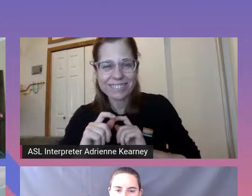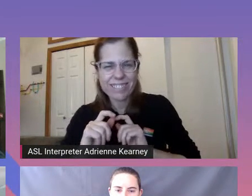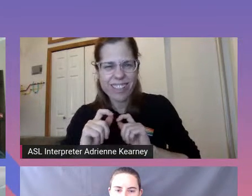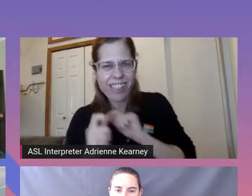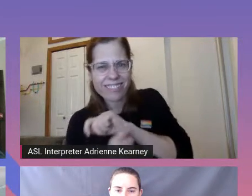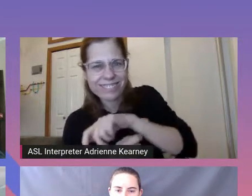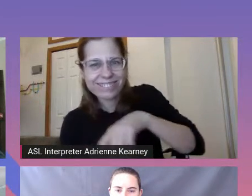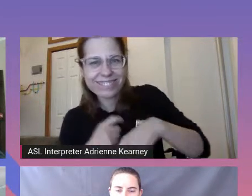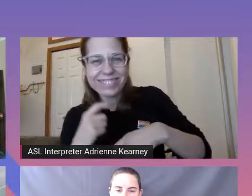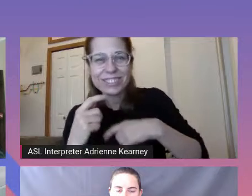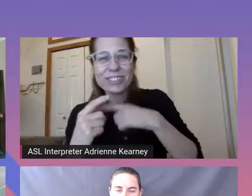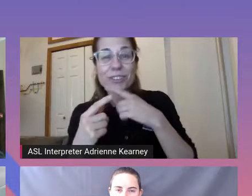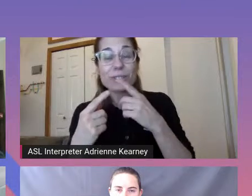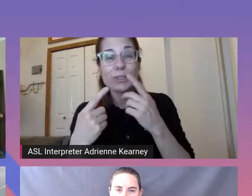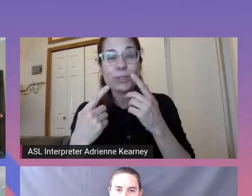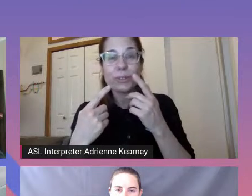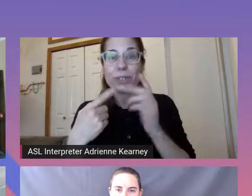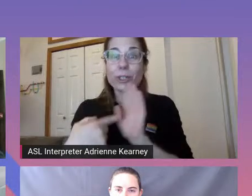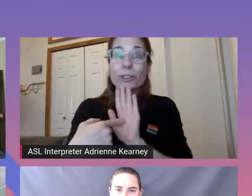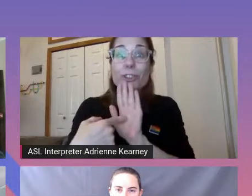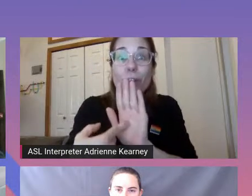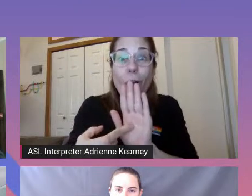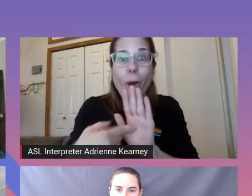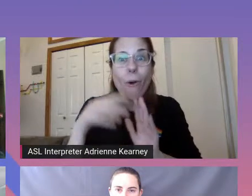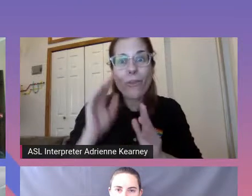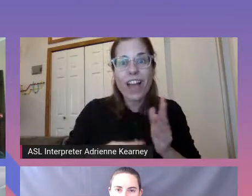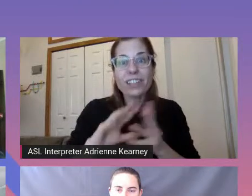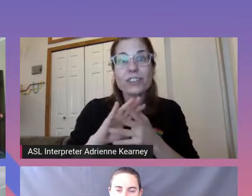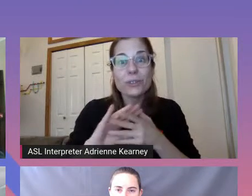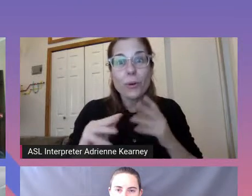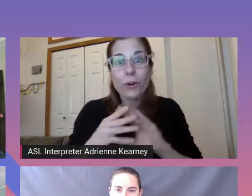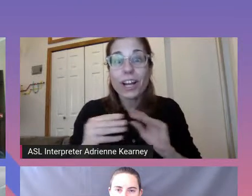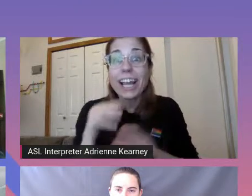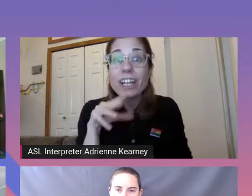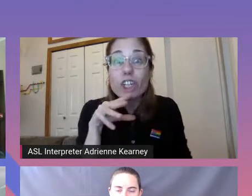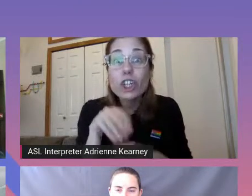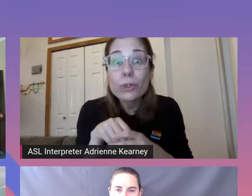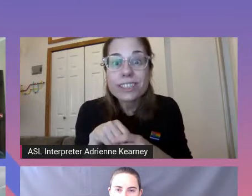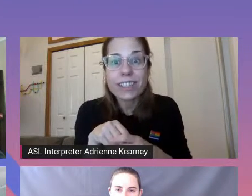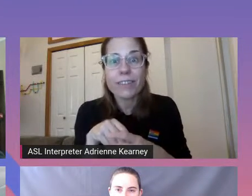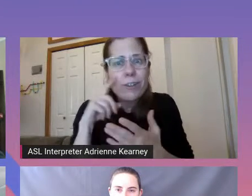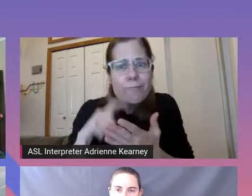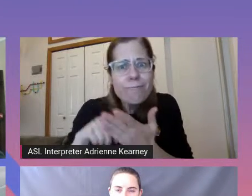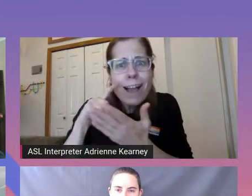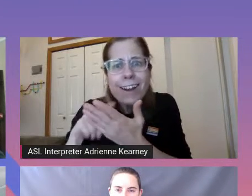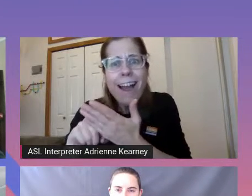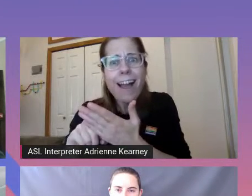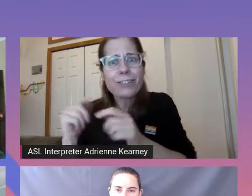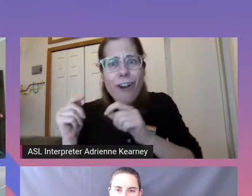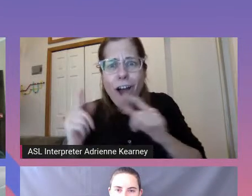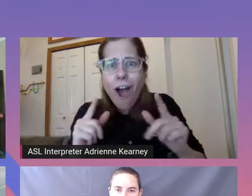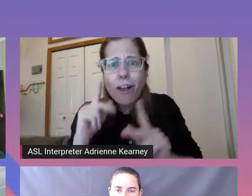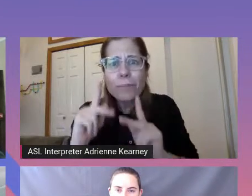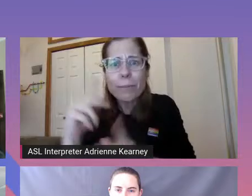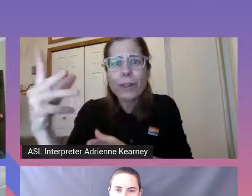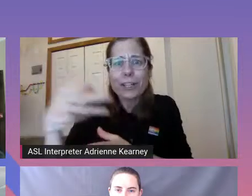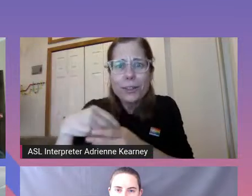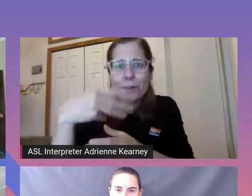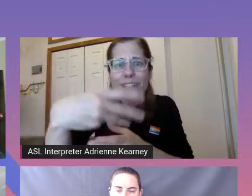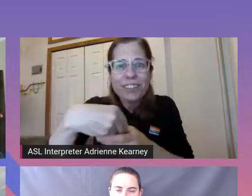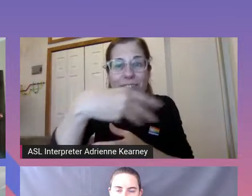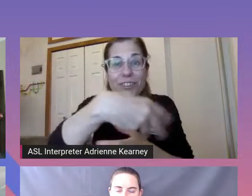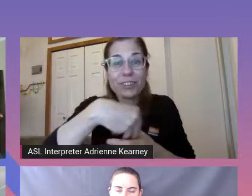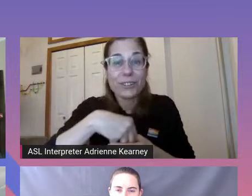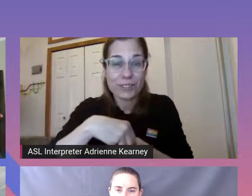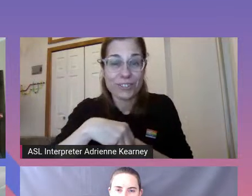should be like, to be inclusive and to make sure that people are all recognized, or those folks that haven't been recognized. That's a